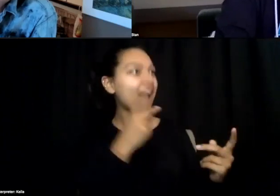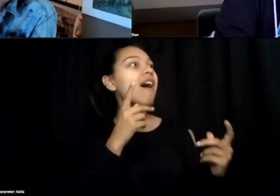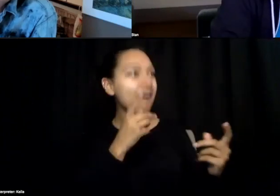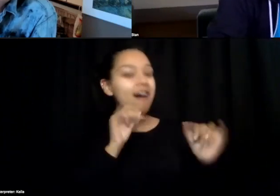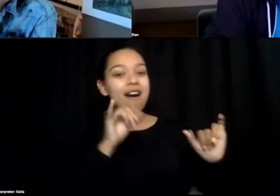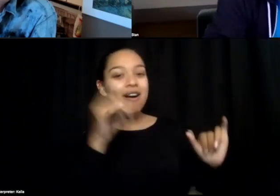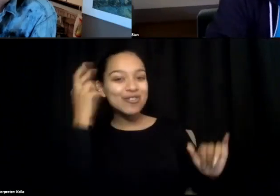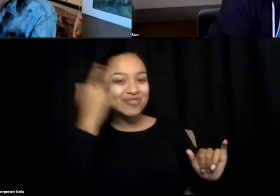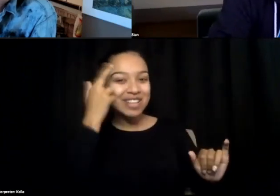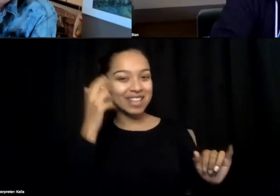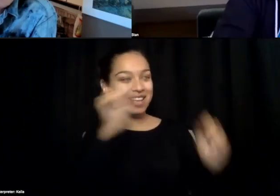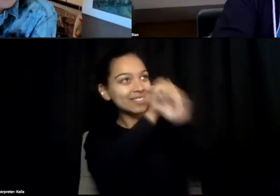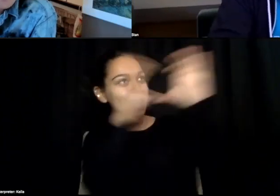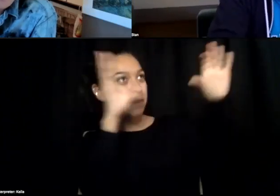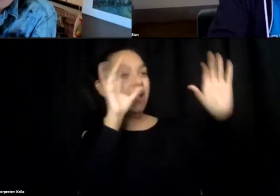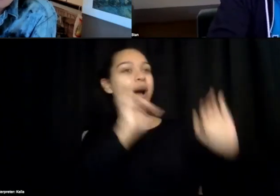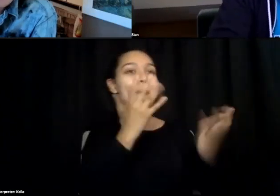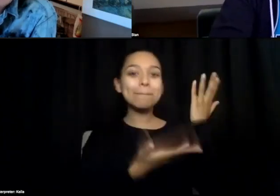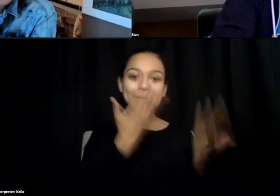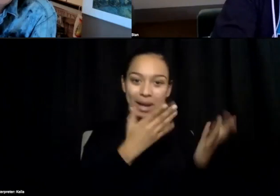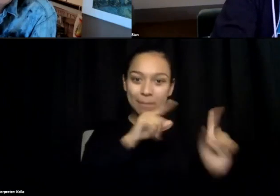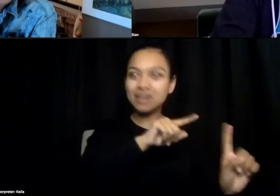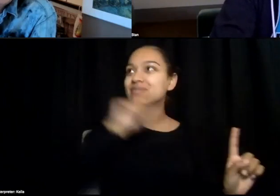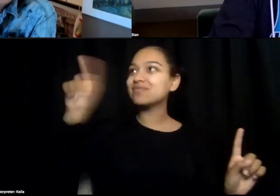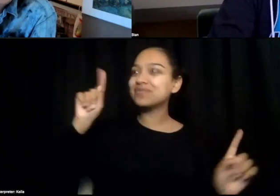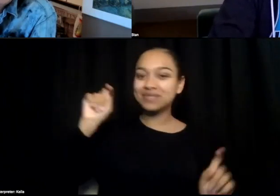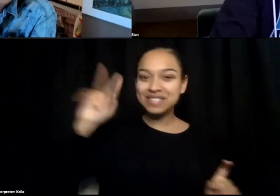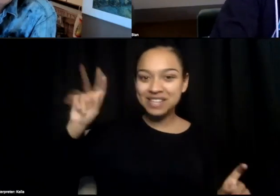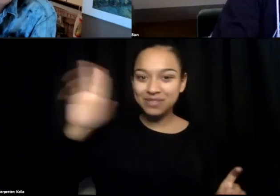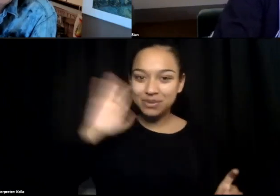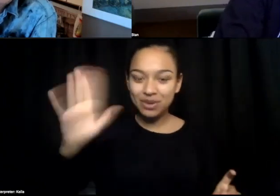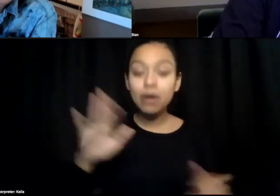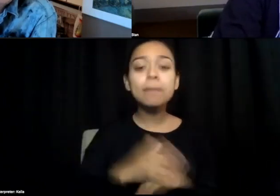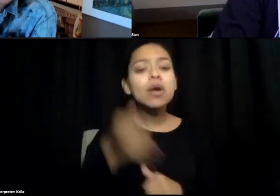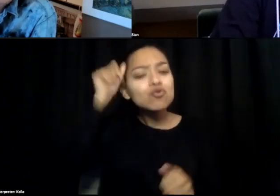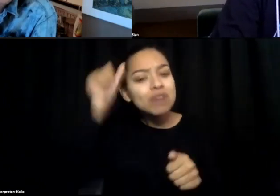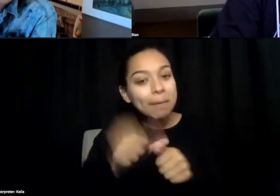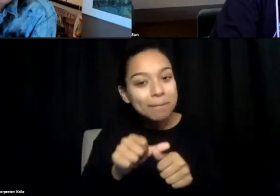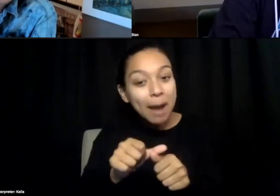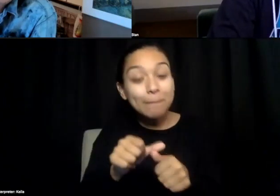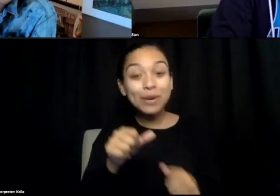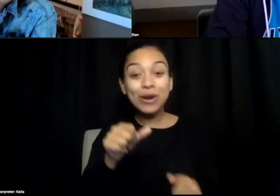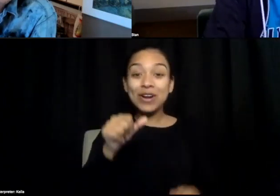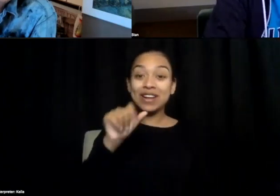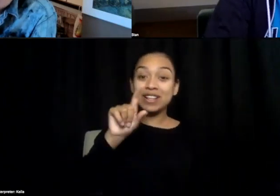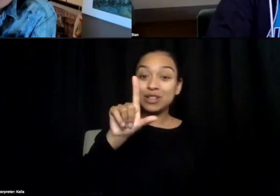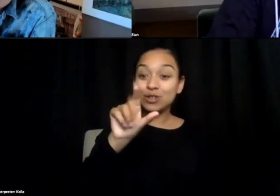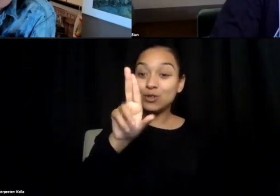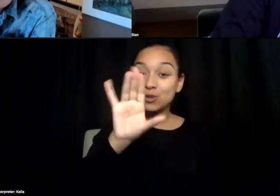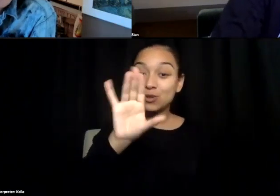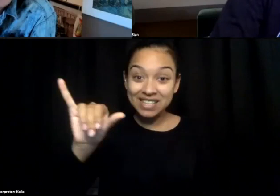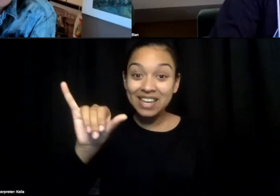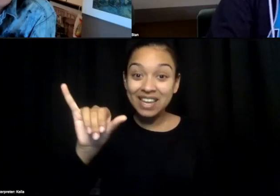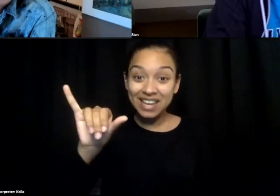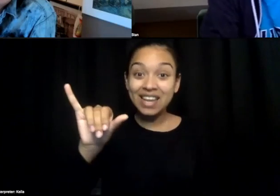and Lucille Ball had the same thing when she wanted to cast her husband, Desi Arnaz, in I Love Lucy. The network said, no, America will